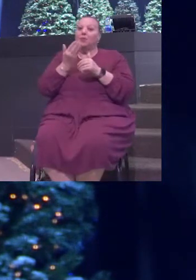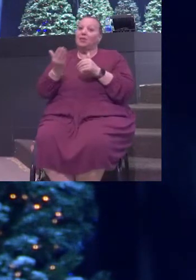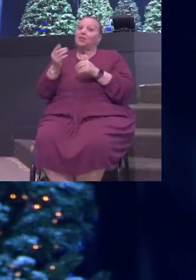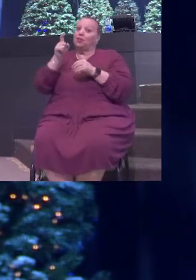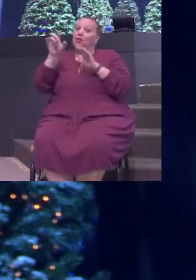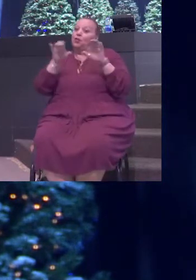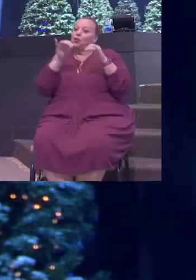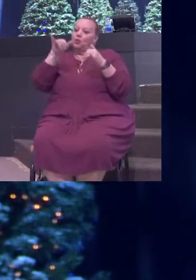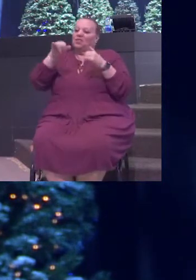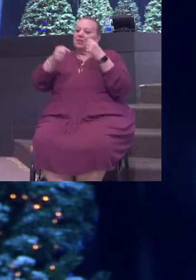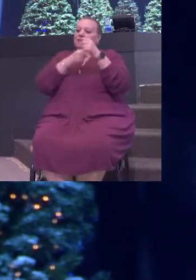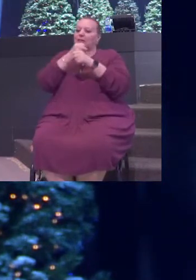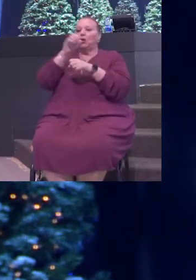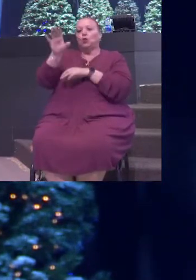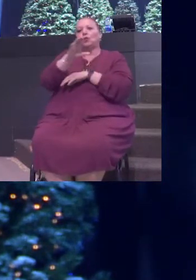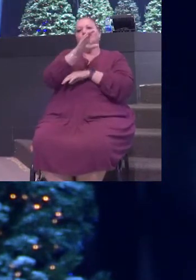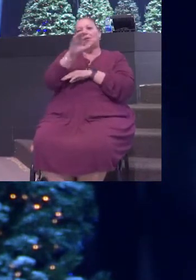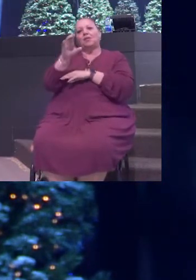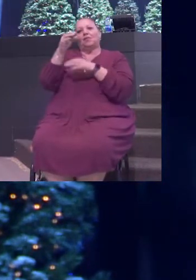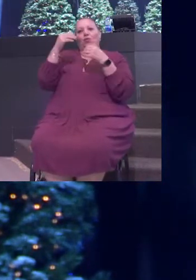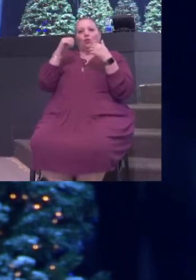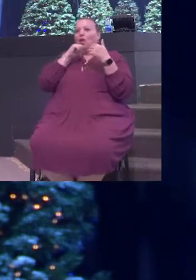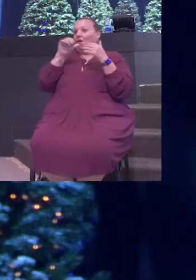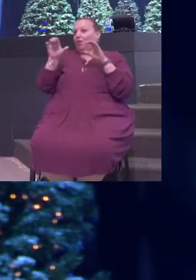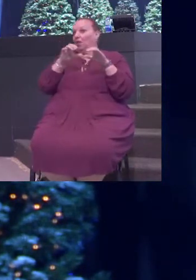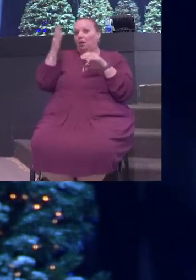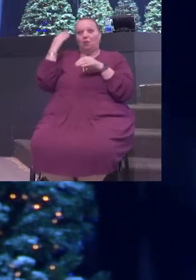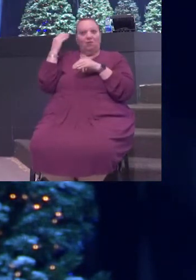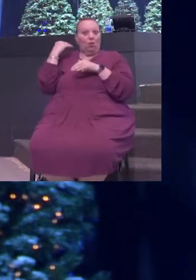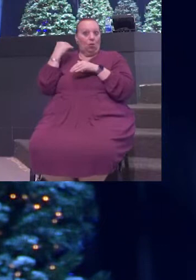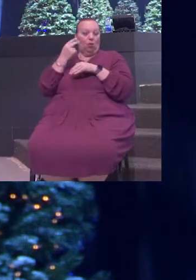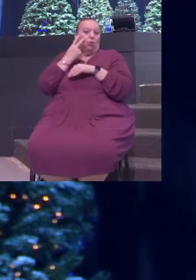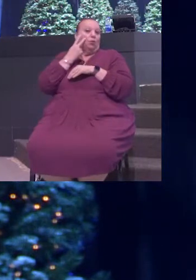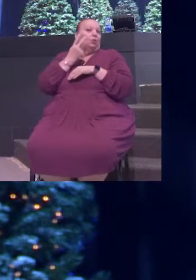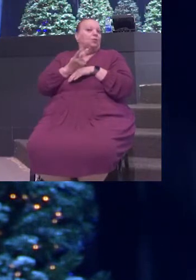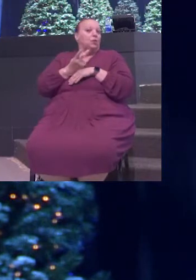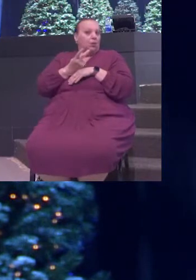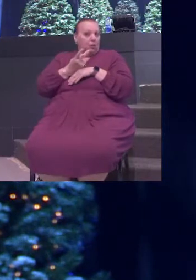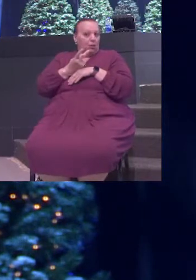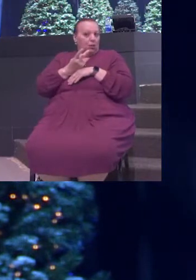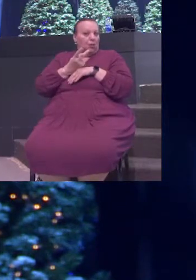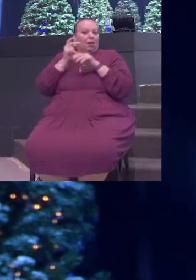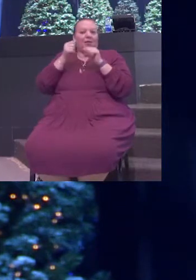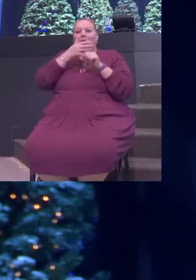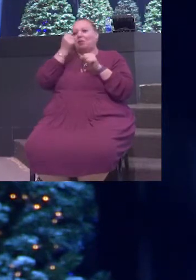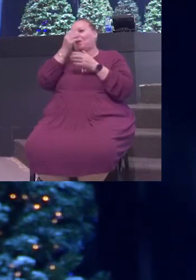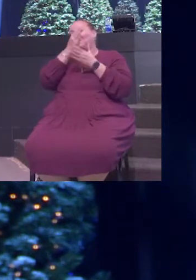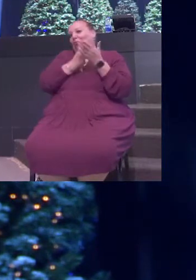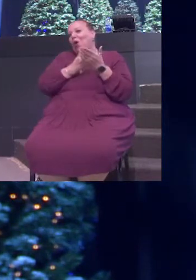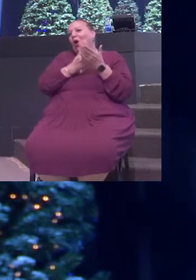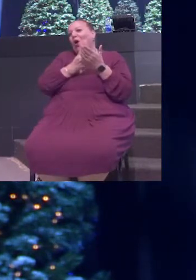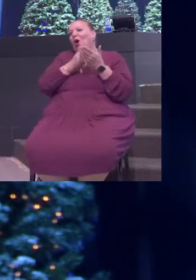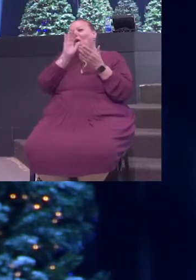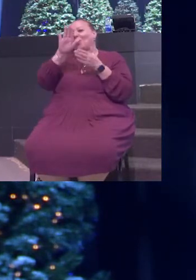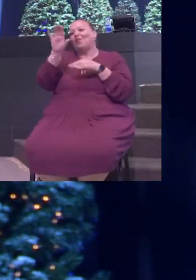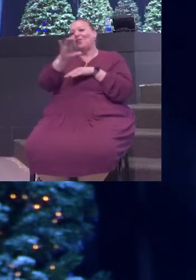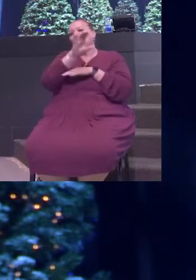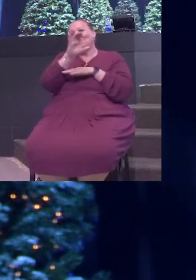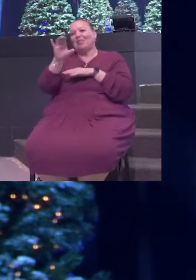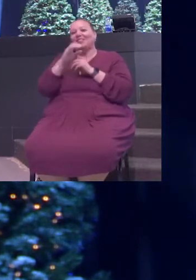need to do this Christmas. If you haven't done that before, you'll see it can be the best part of